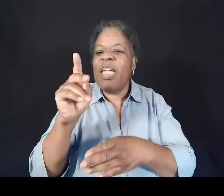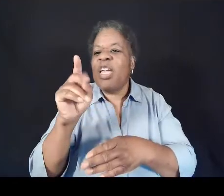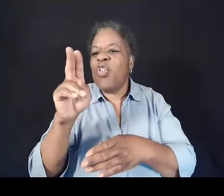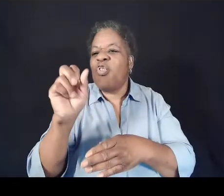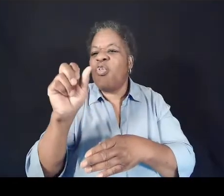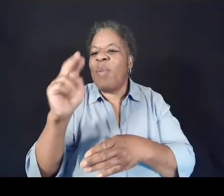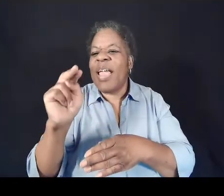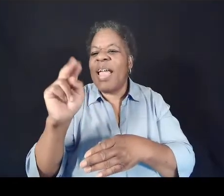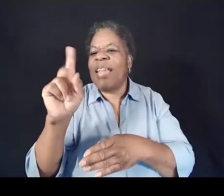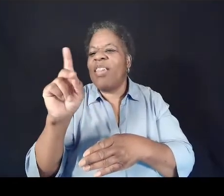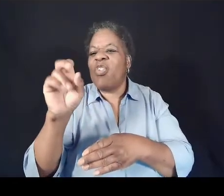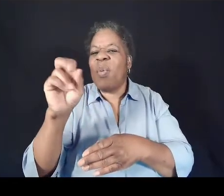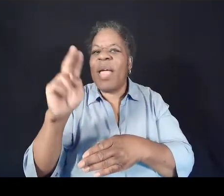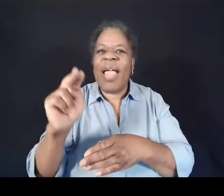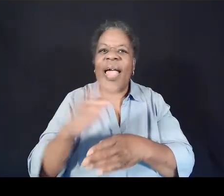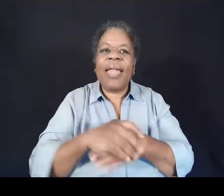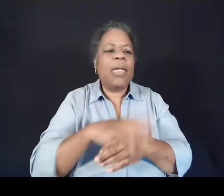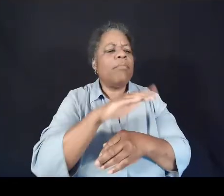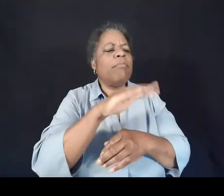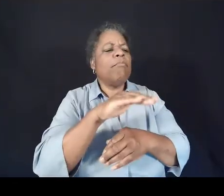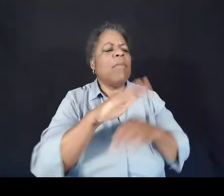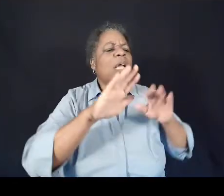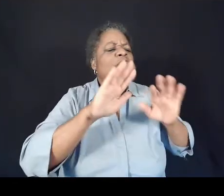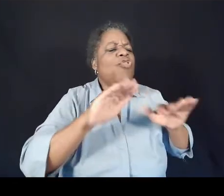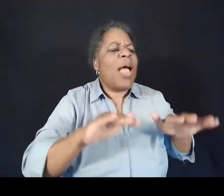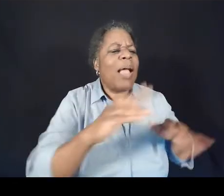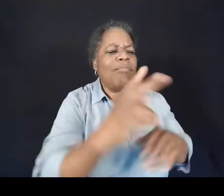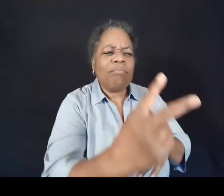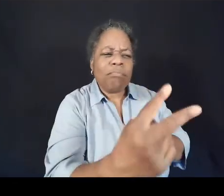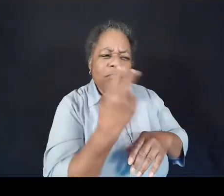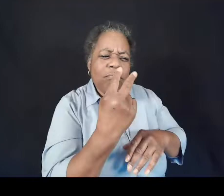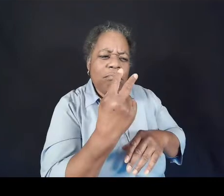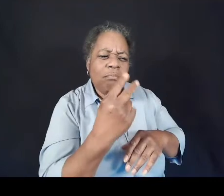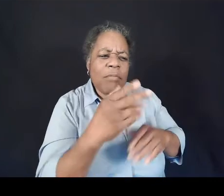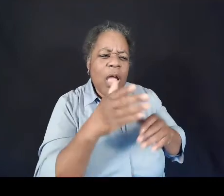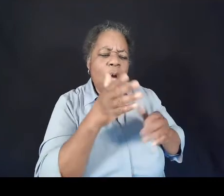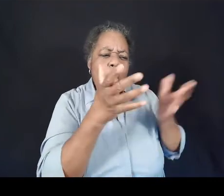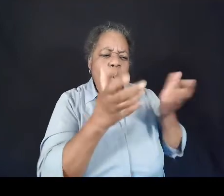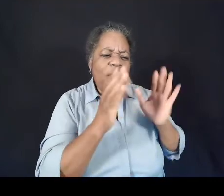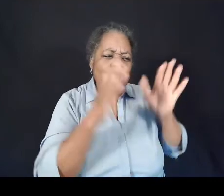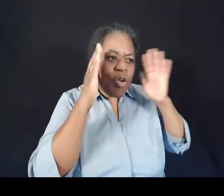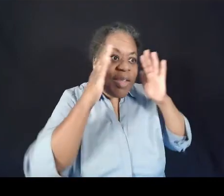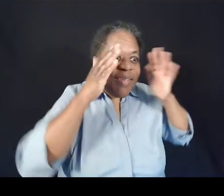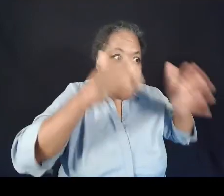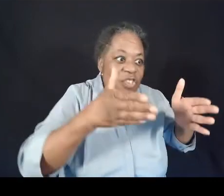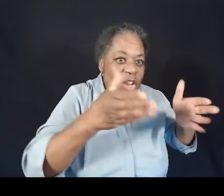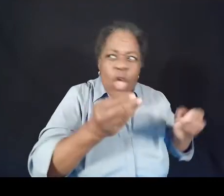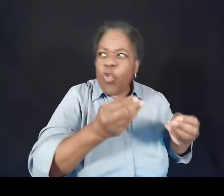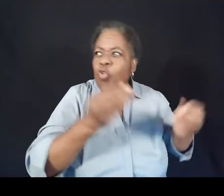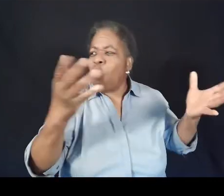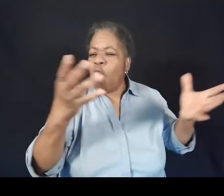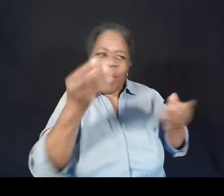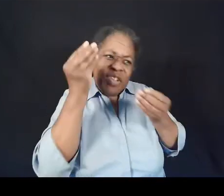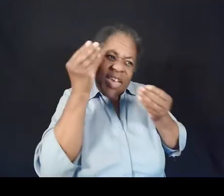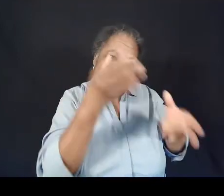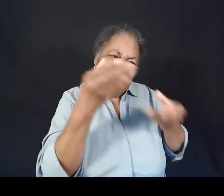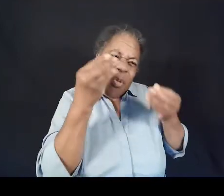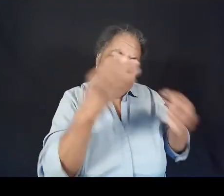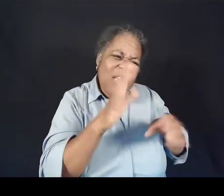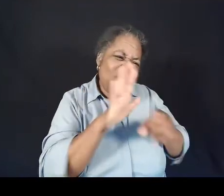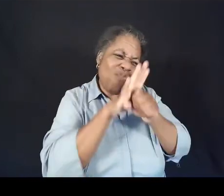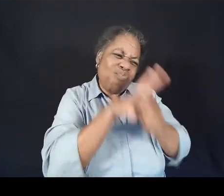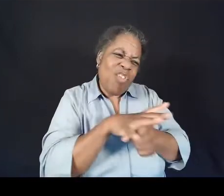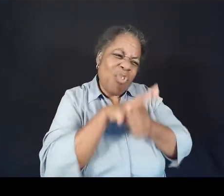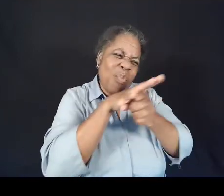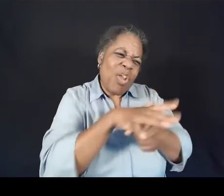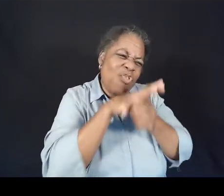TV child, look into my eyes. Here by intervention, I want your attention. So much information, the pressure's on the screen to sell you things